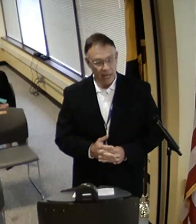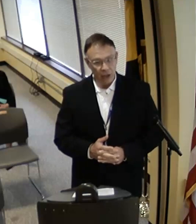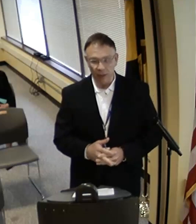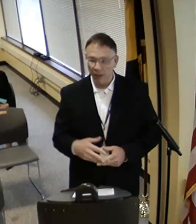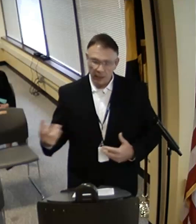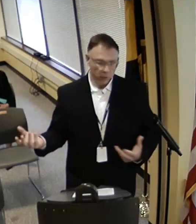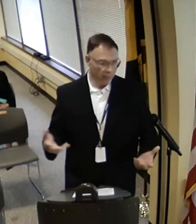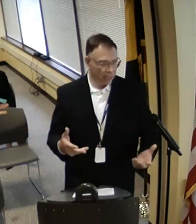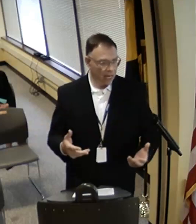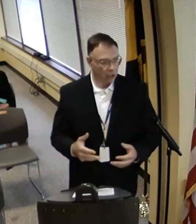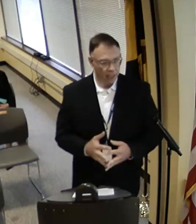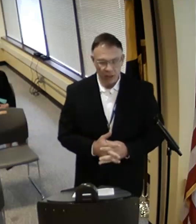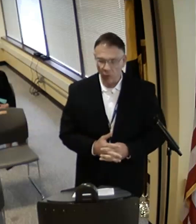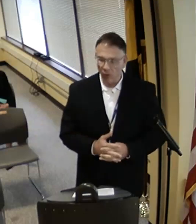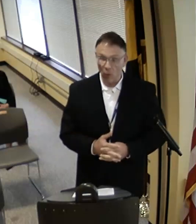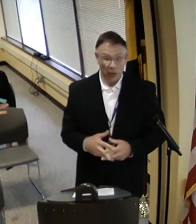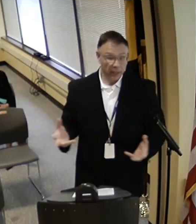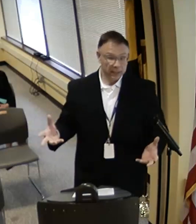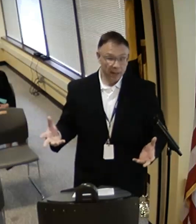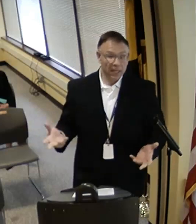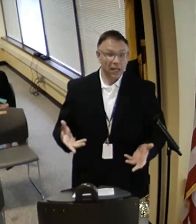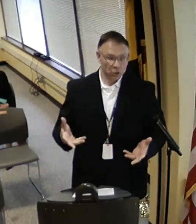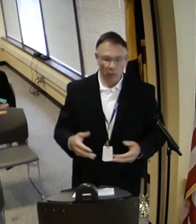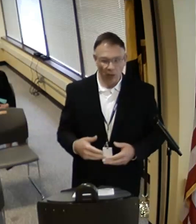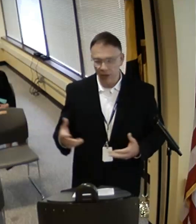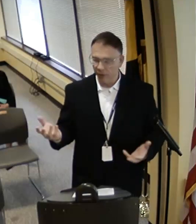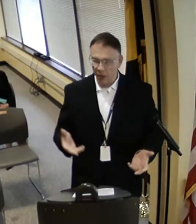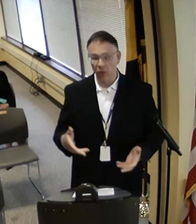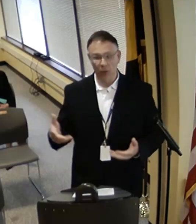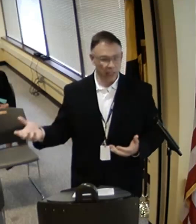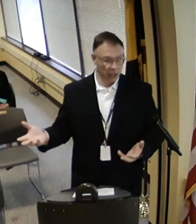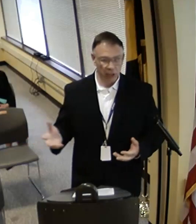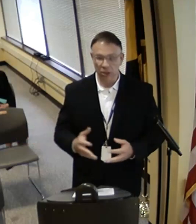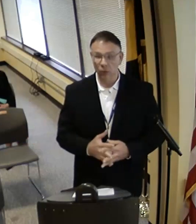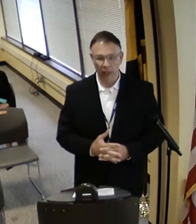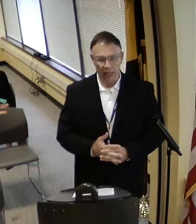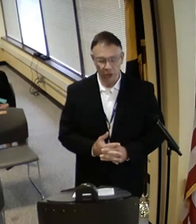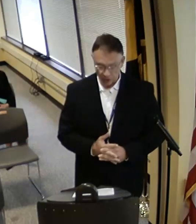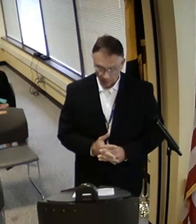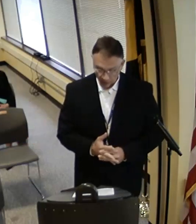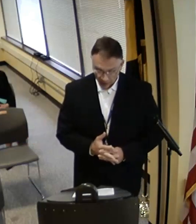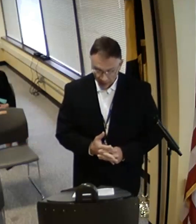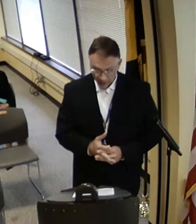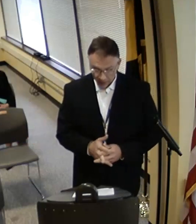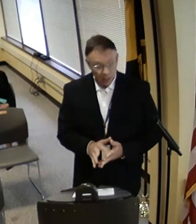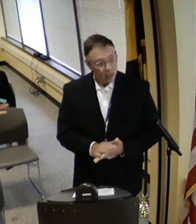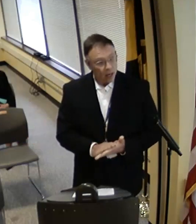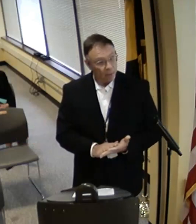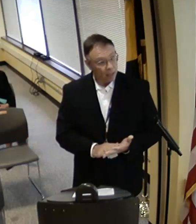illicit connection. This would be a connection to that storm water that's maybe not stormwater, so an industrial connection, a sewer connection, or something like